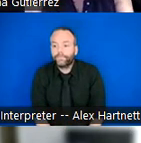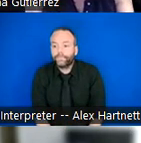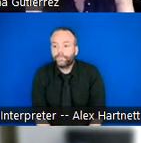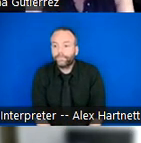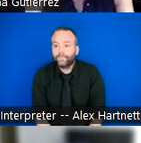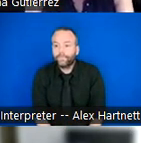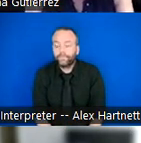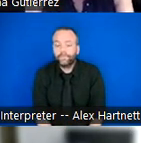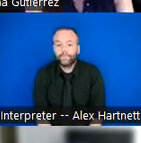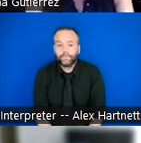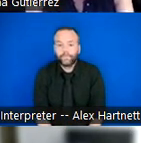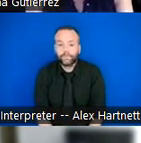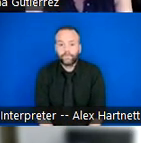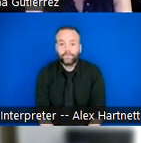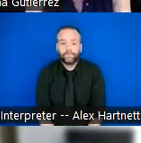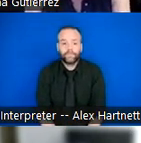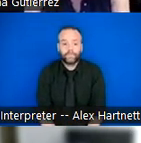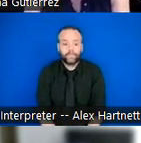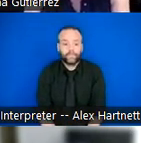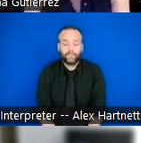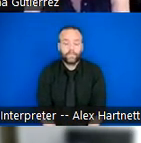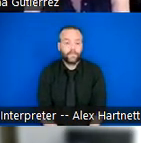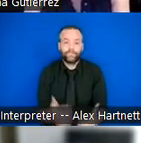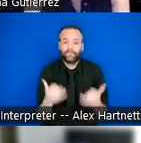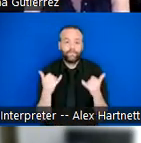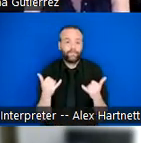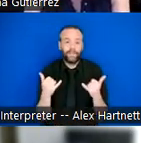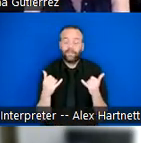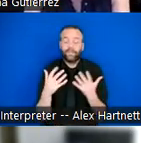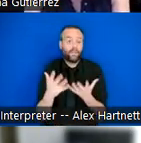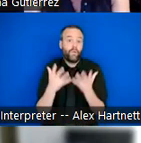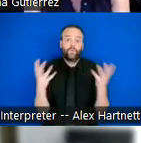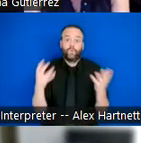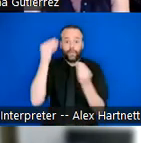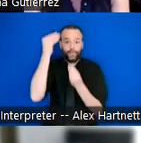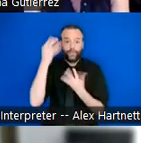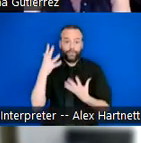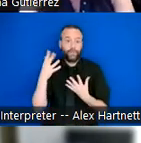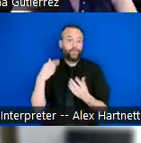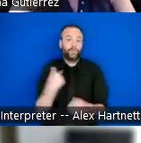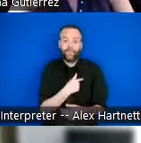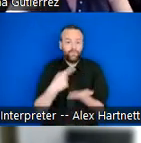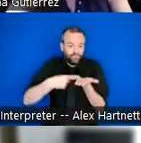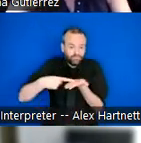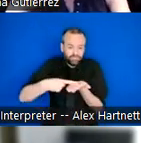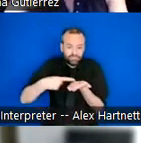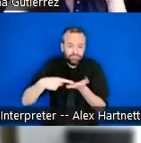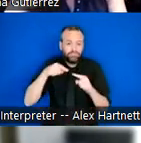We have lots of wonderful information to share with you today, so very excited to get started.